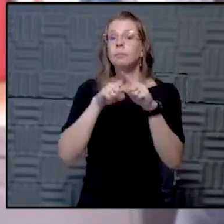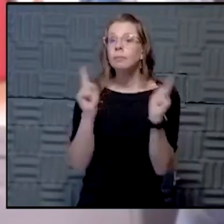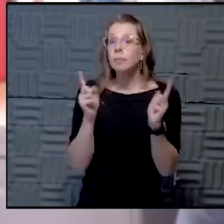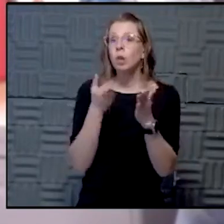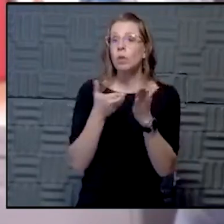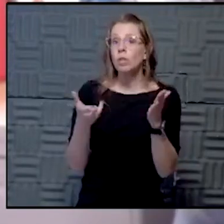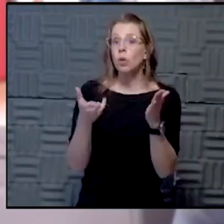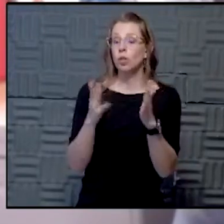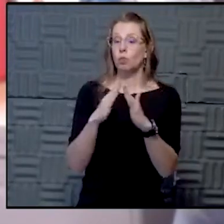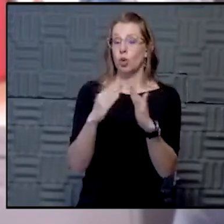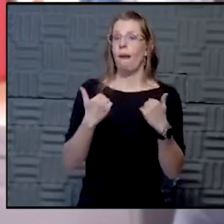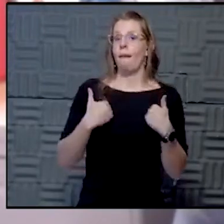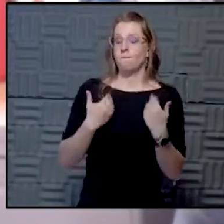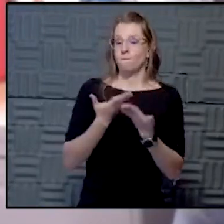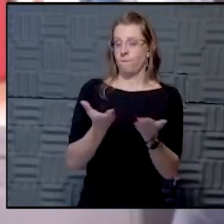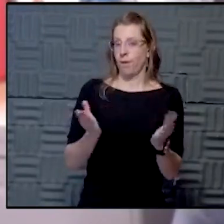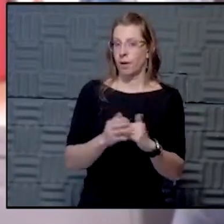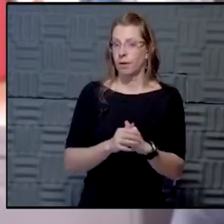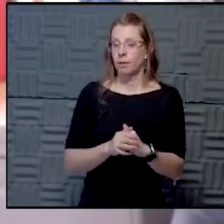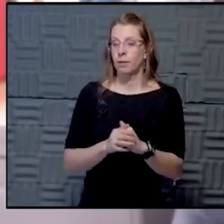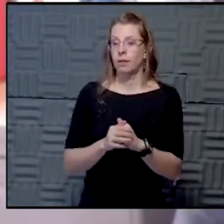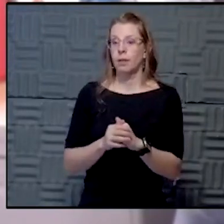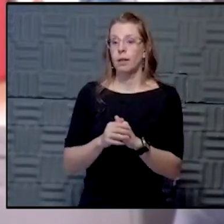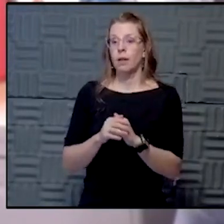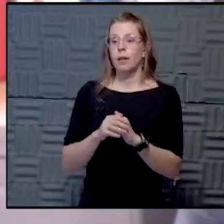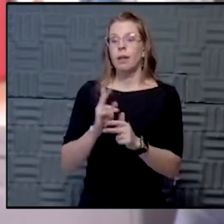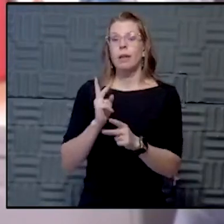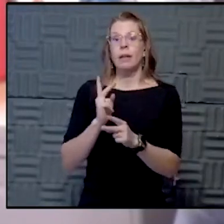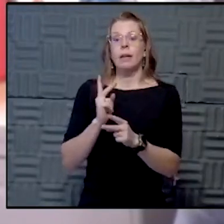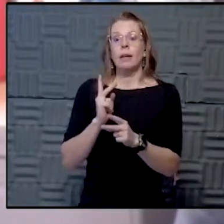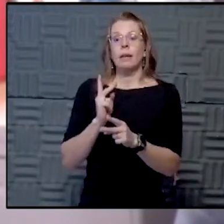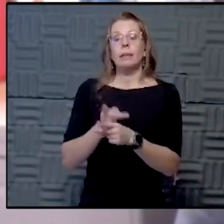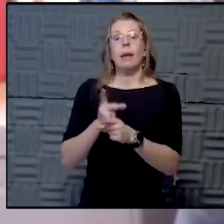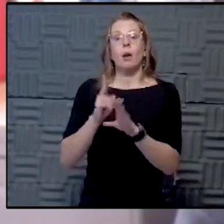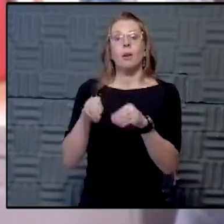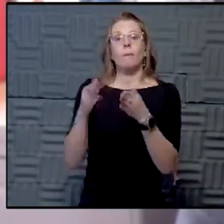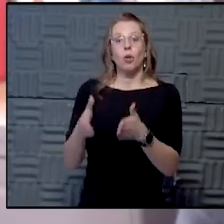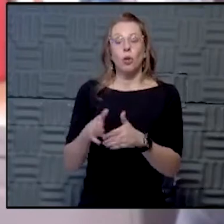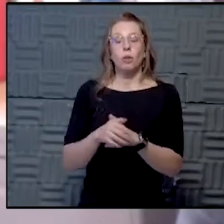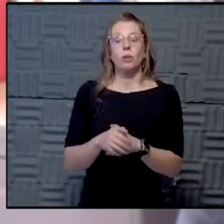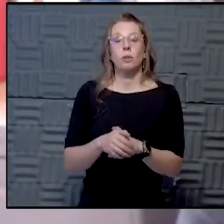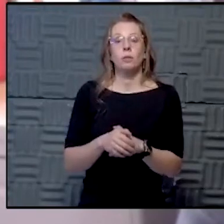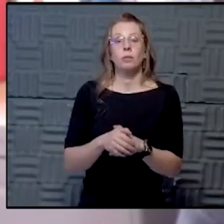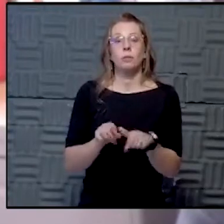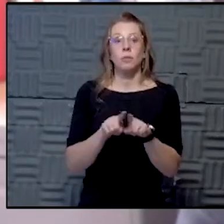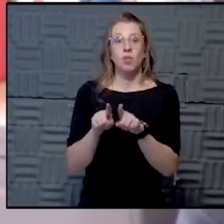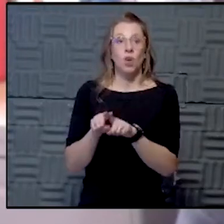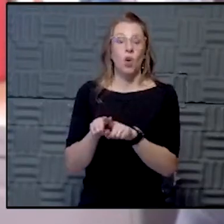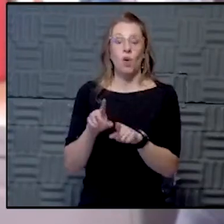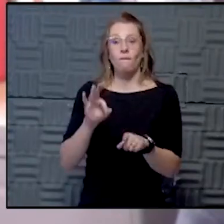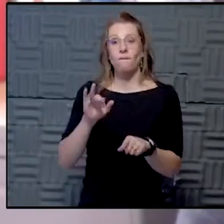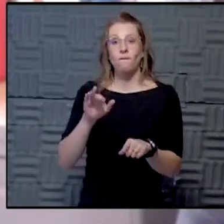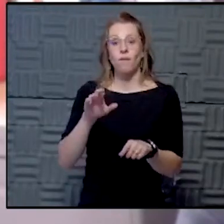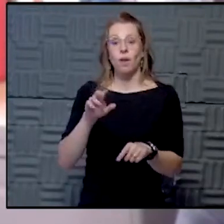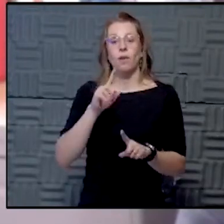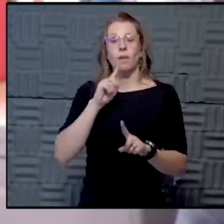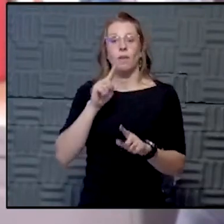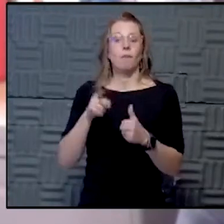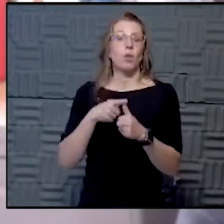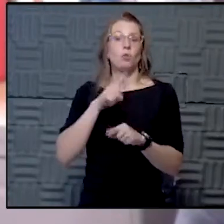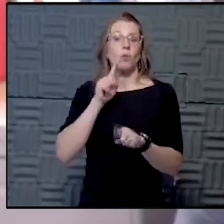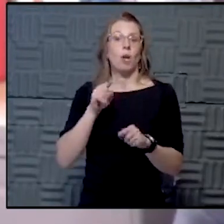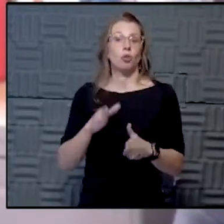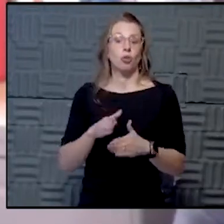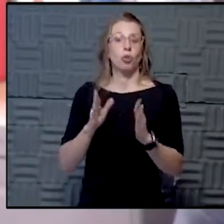out in the community, caregivers on the home front, for example, for veteran and first responder communities, and so they do exist